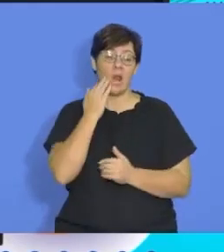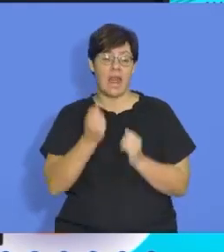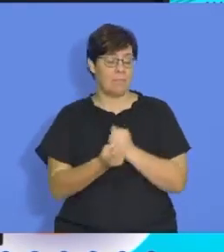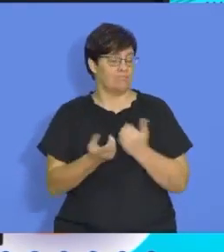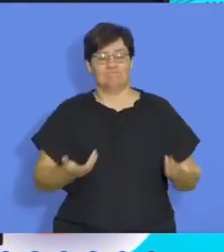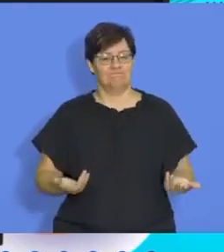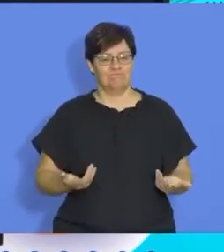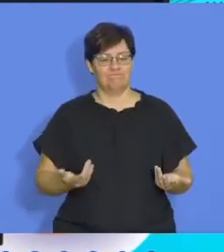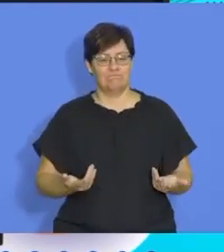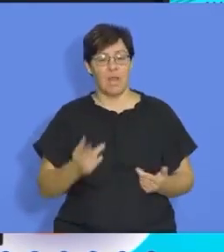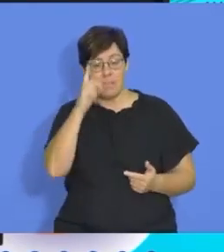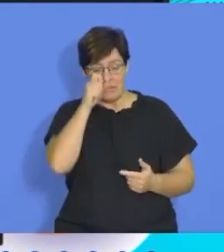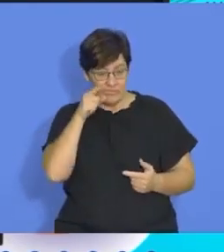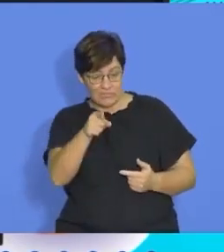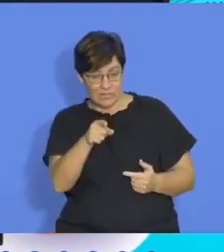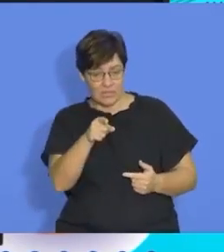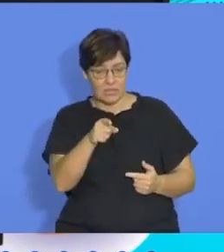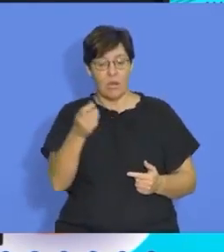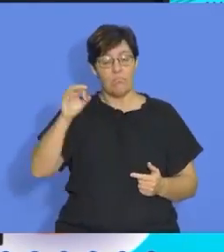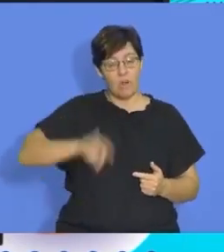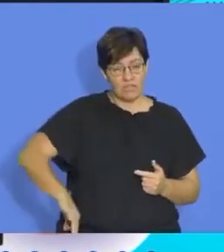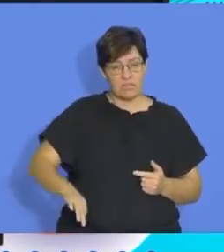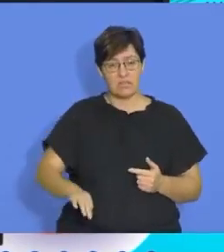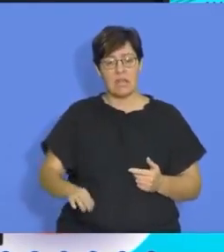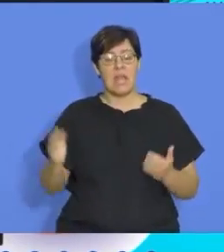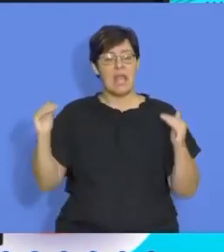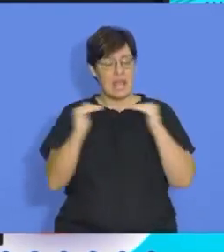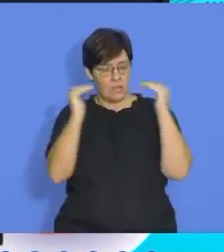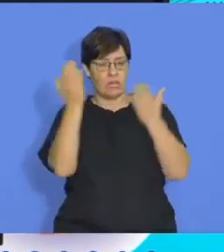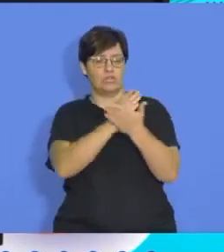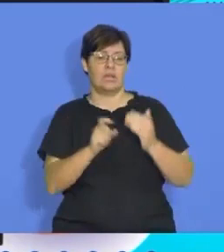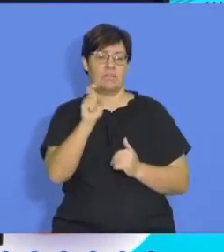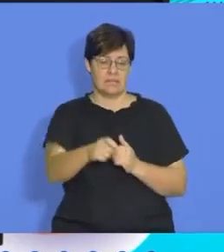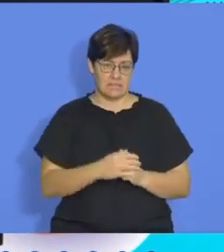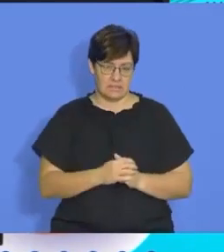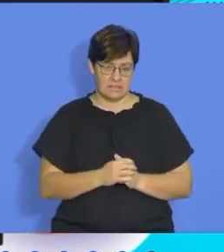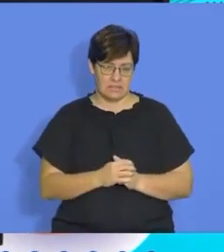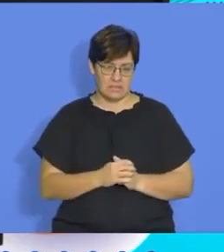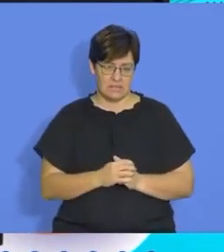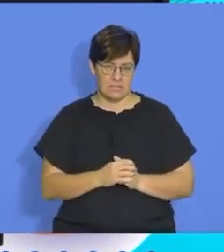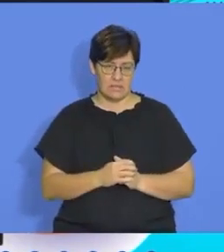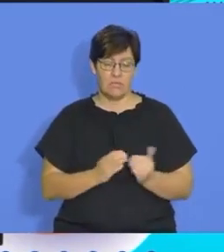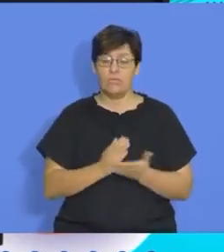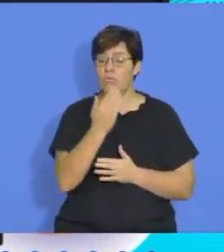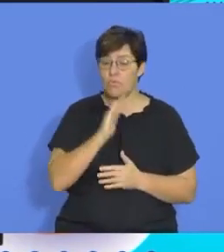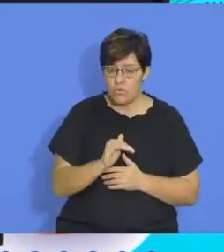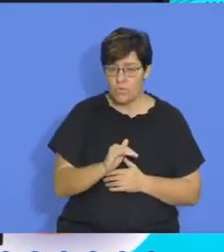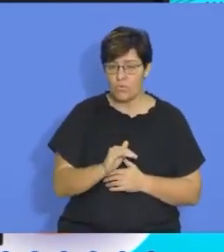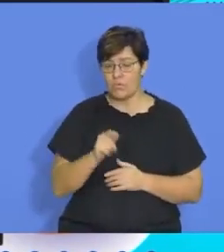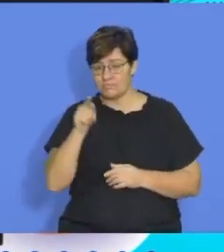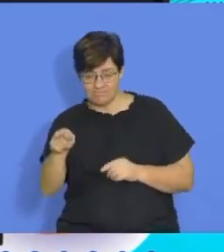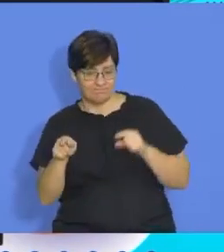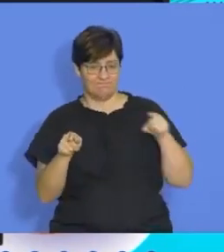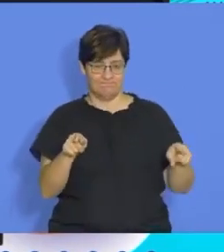she believes that that net profit must be shared equally between Candace and